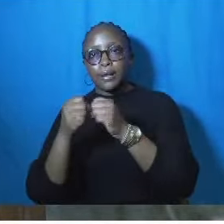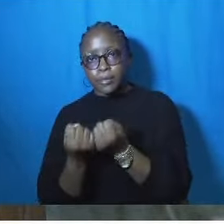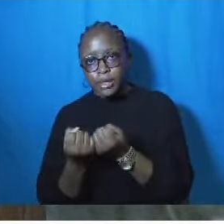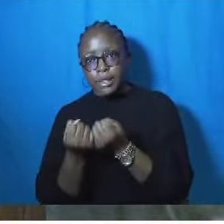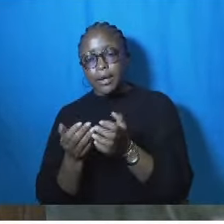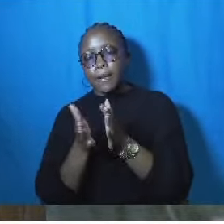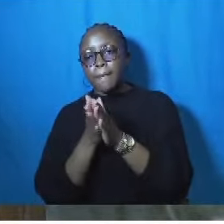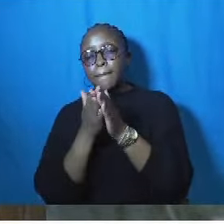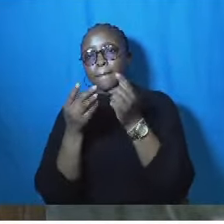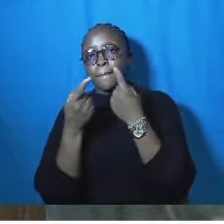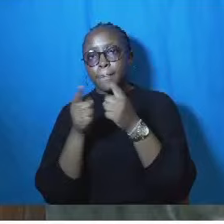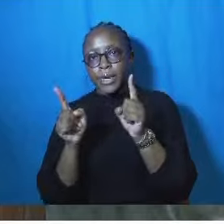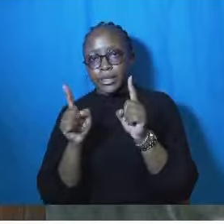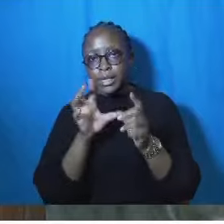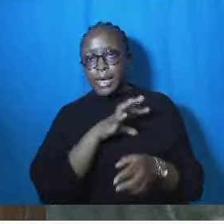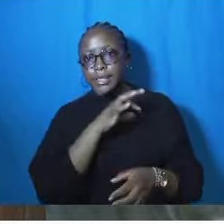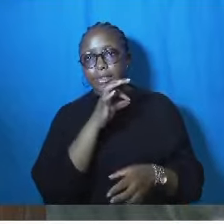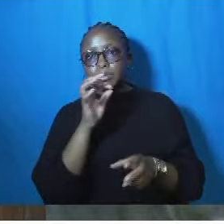They were united